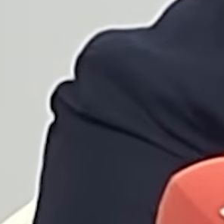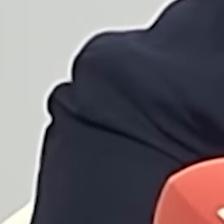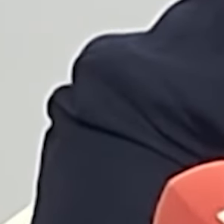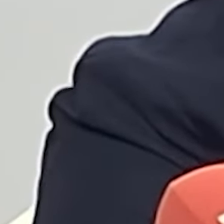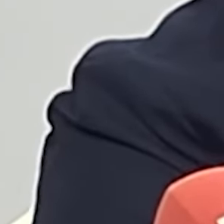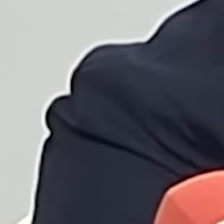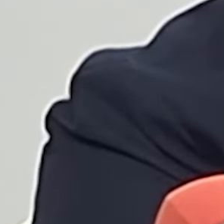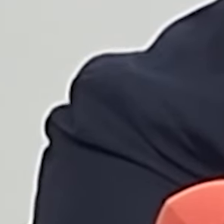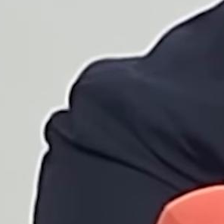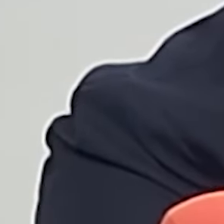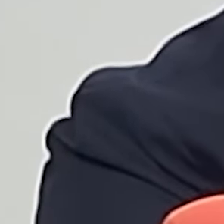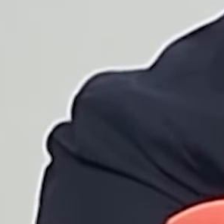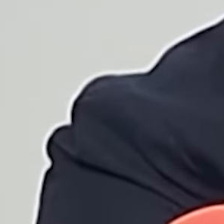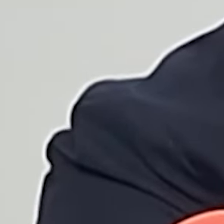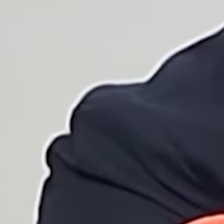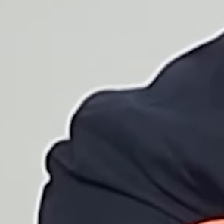to complete the